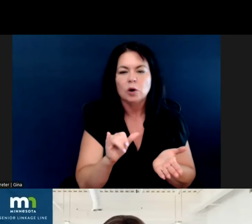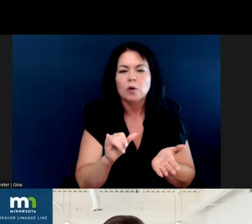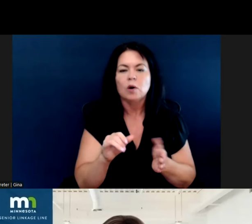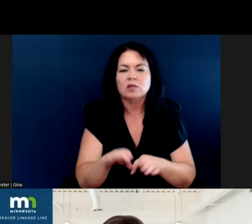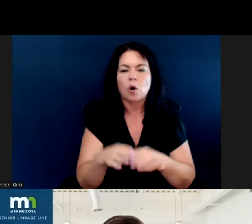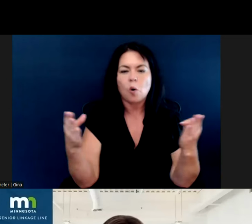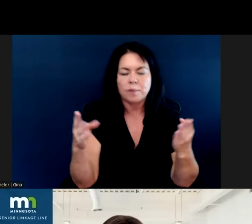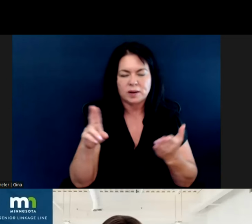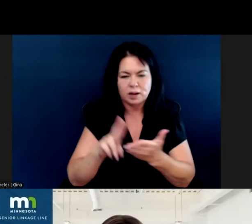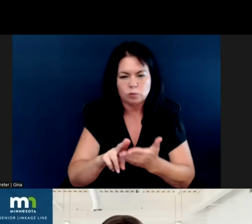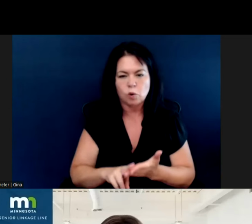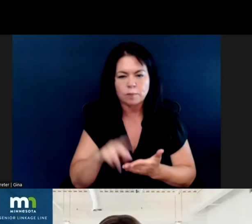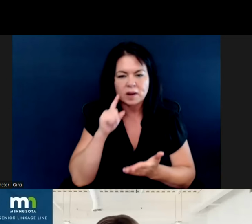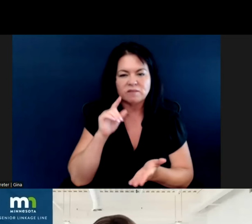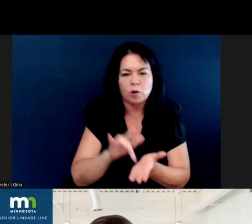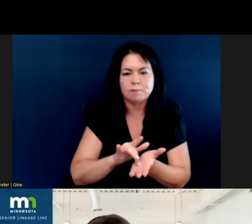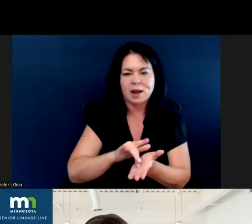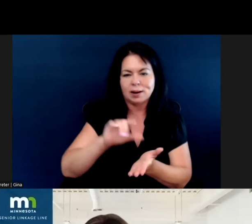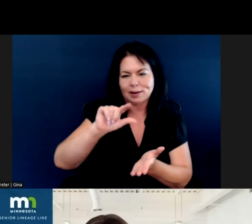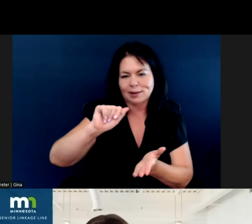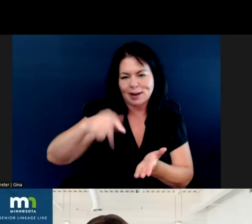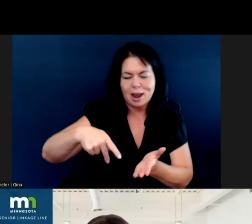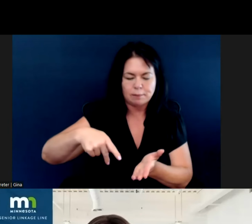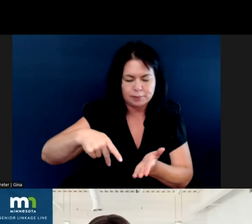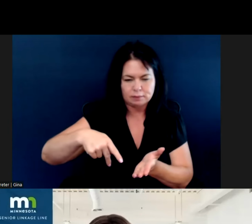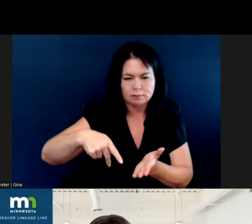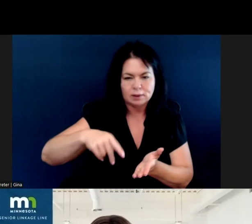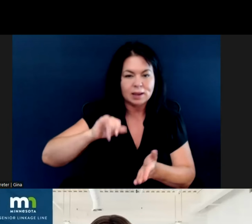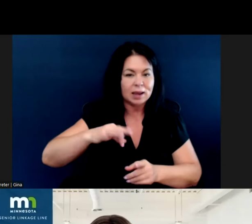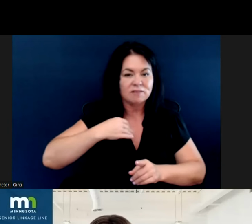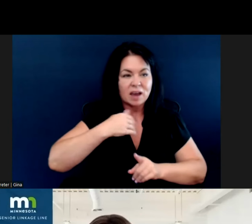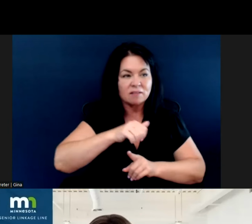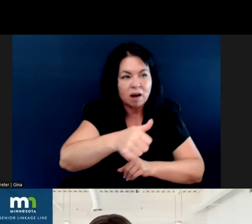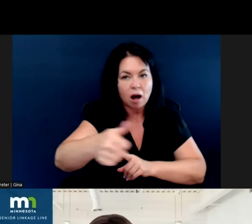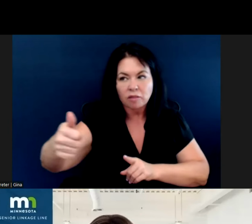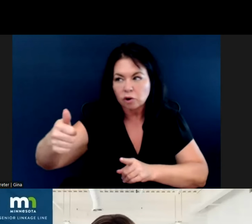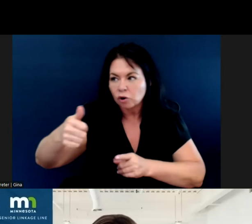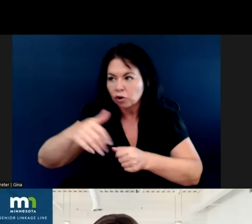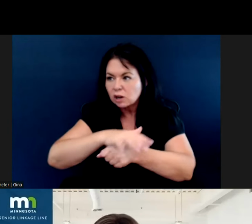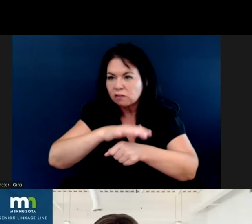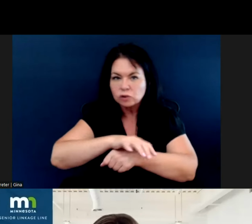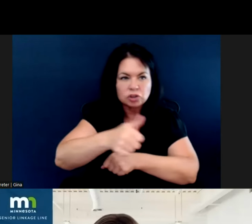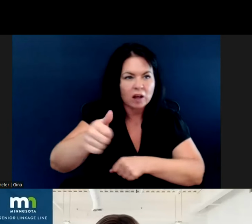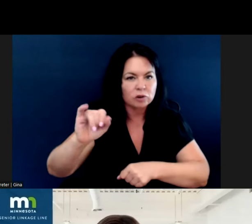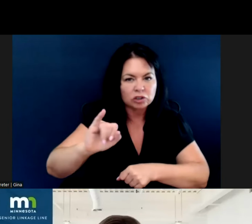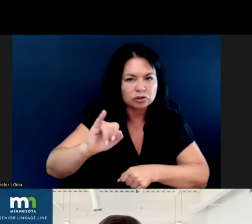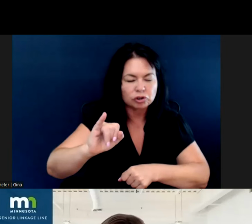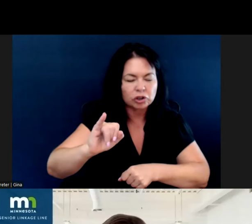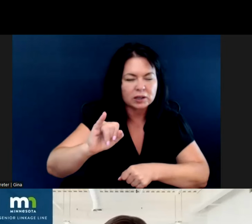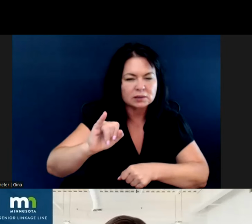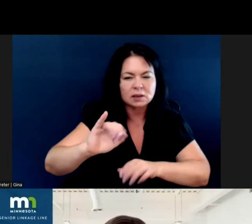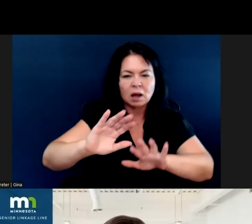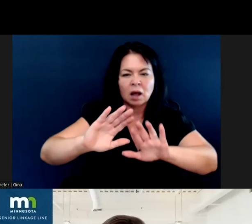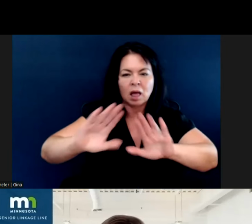enrollment period. During this time, if you have other coverage as well, you might not need that Medigap, and you might lose that